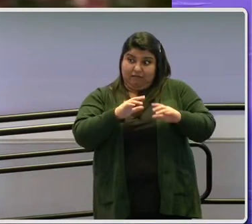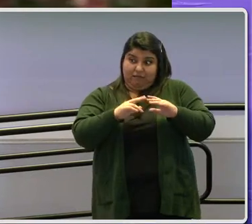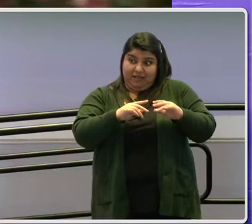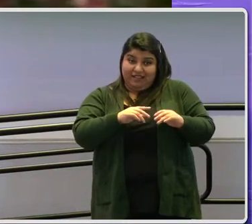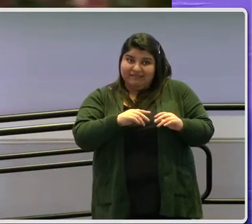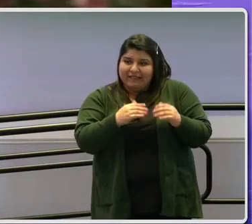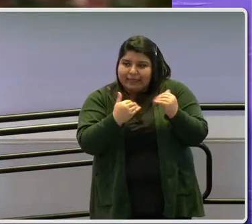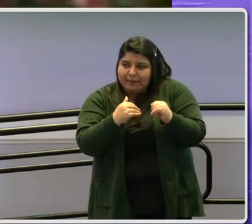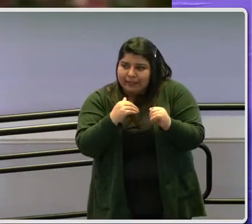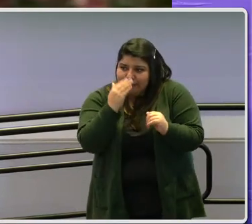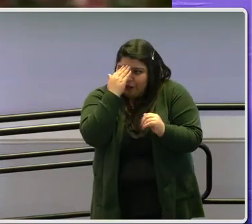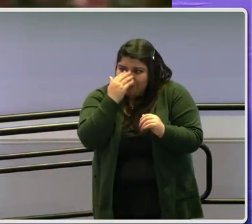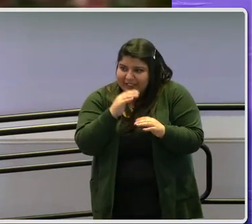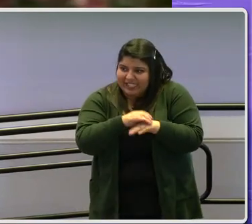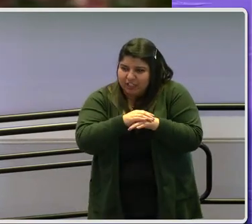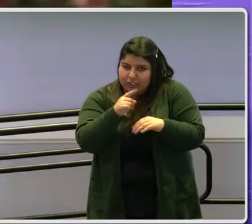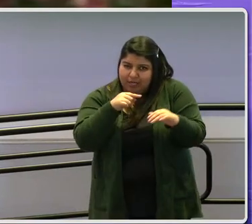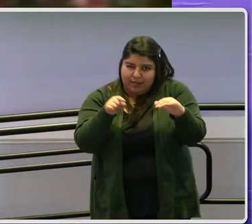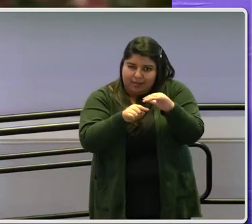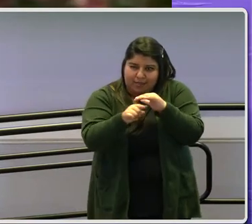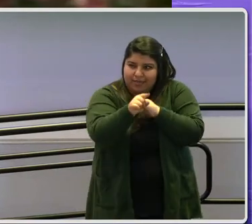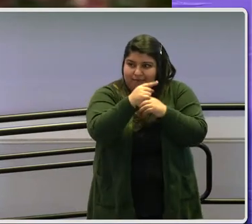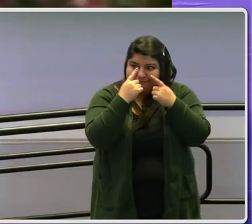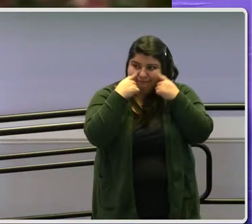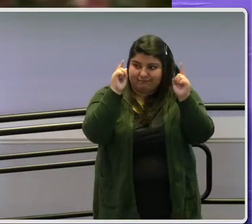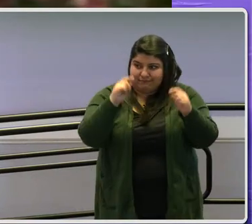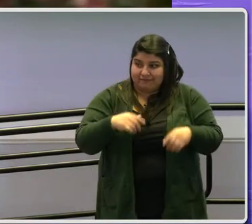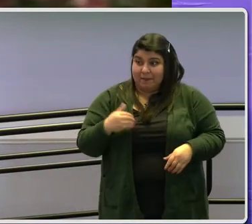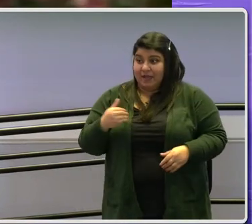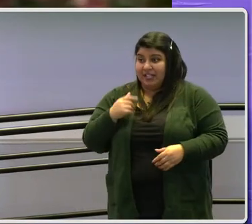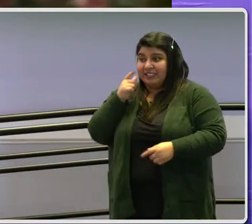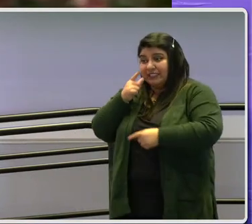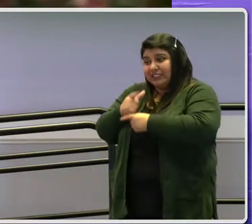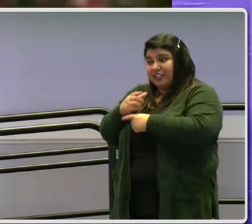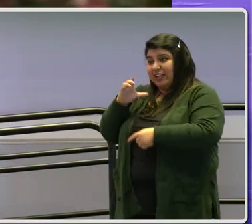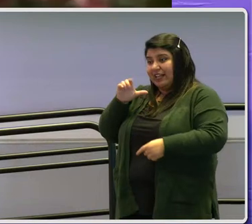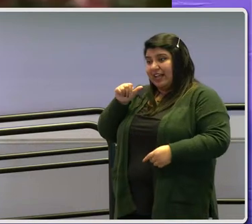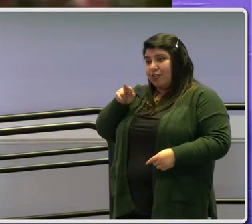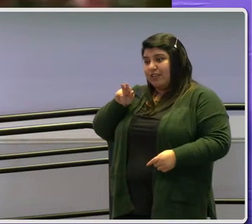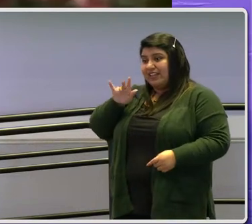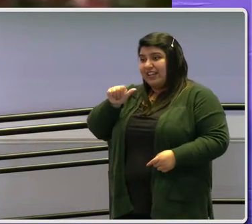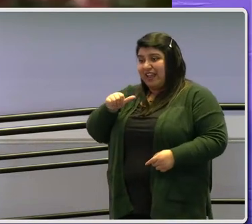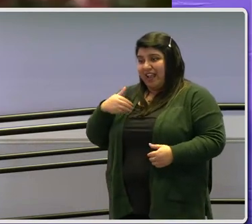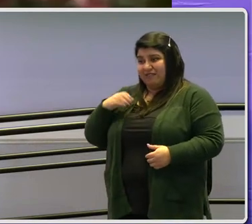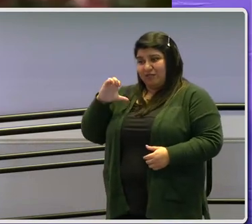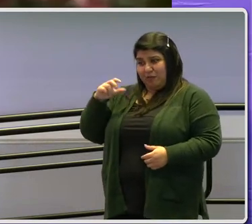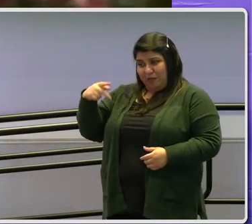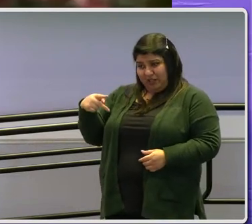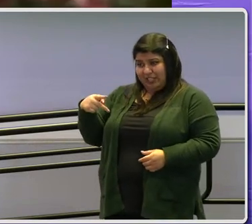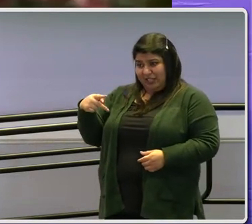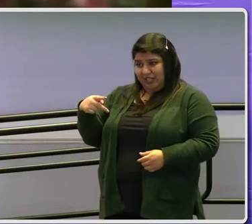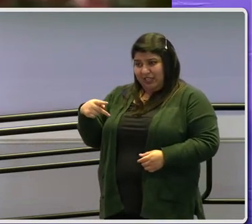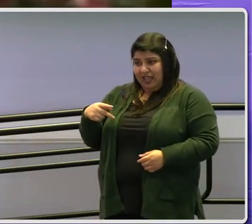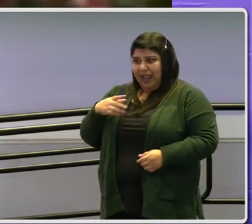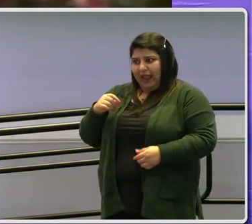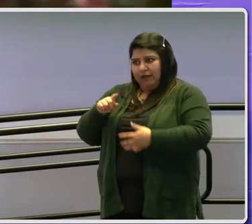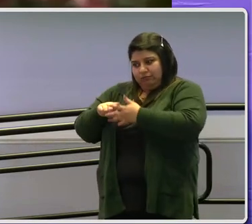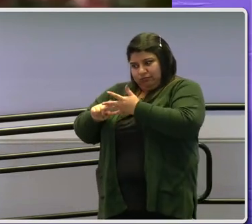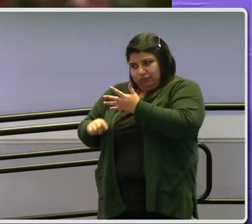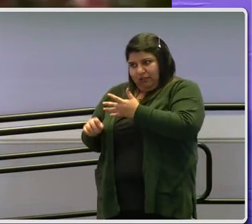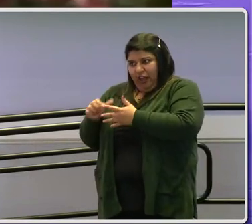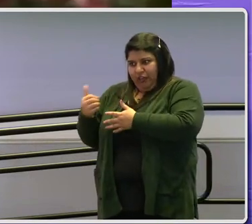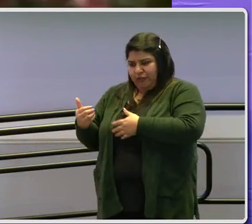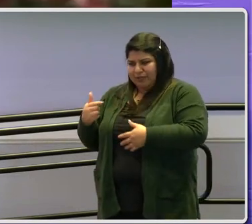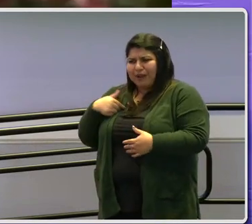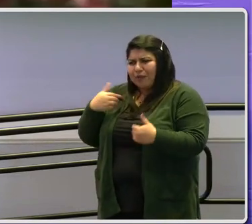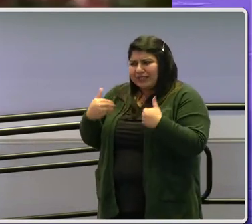English language. My youngest sister, Carolina, was diagnosed with cerebral palsy and many other conditions that I was